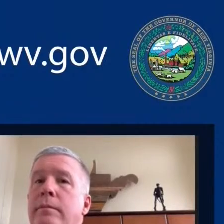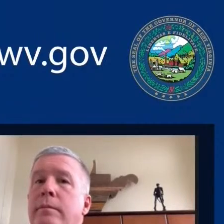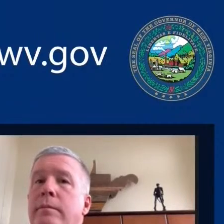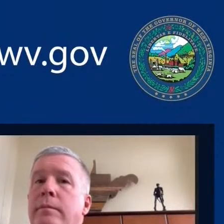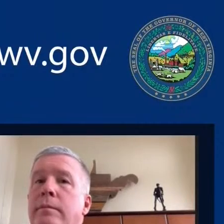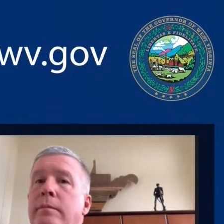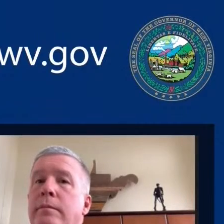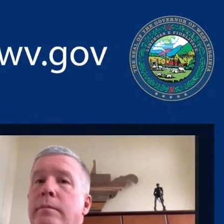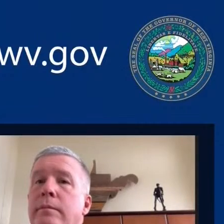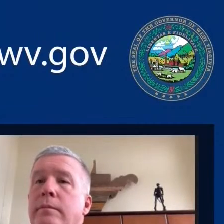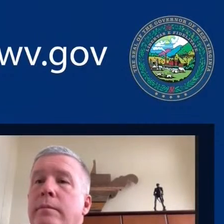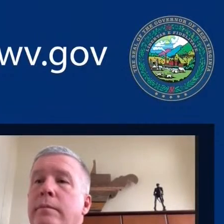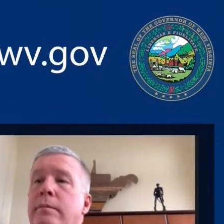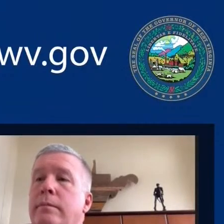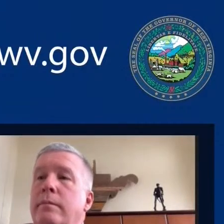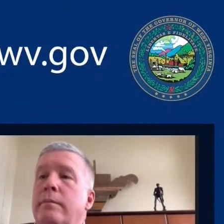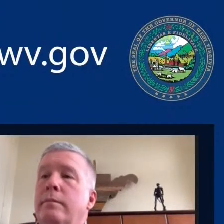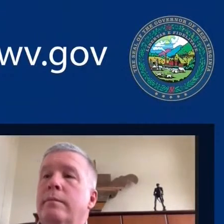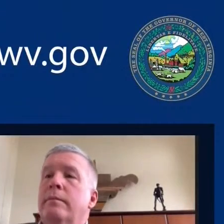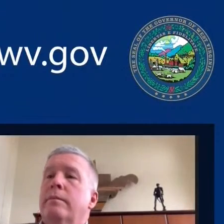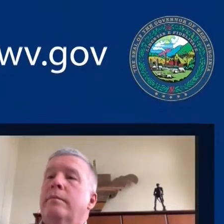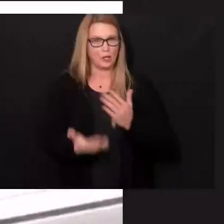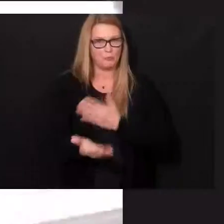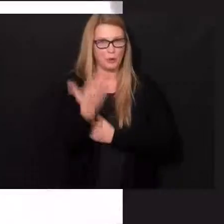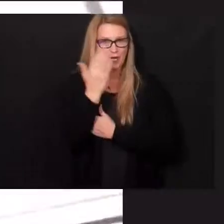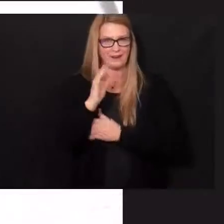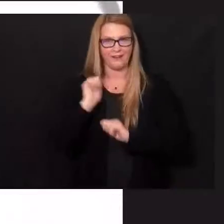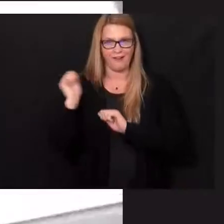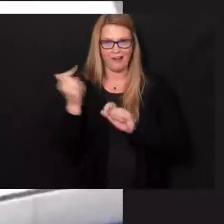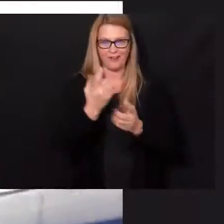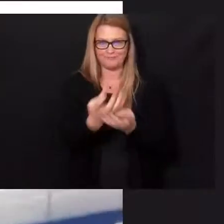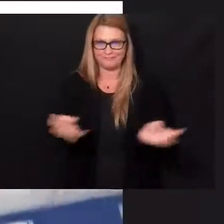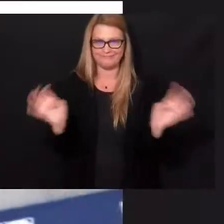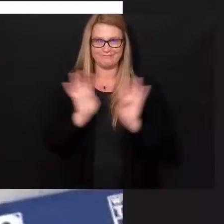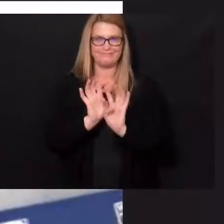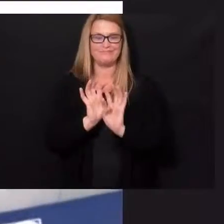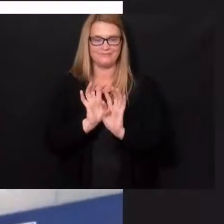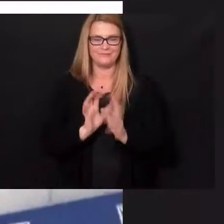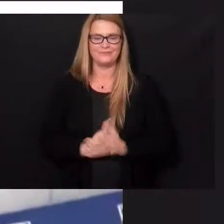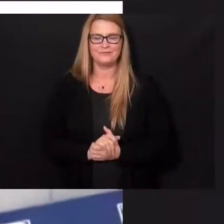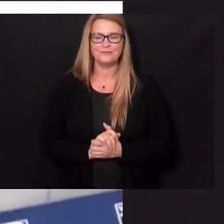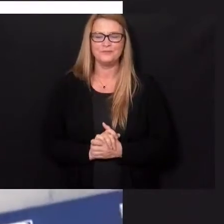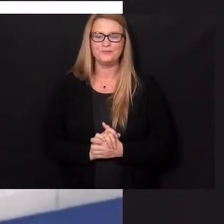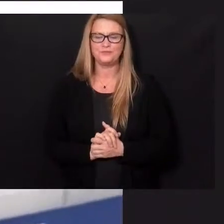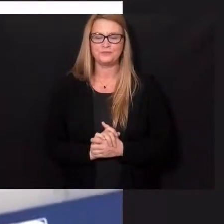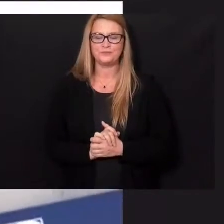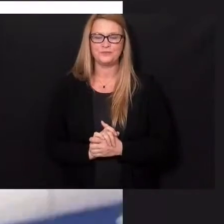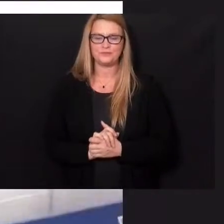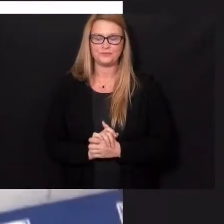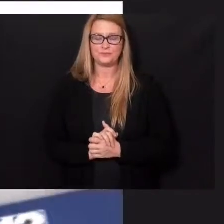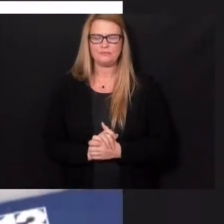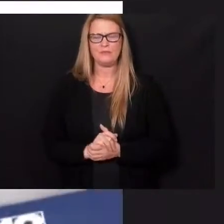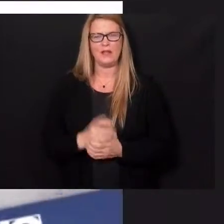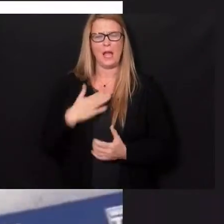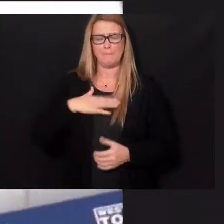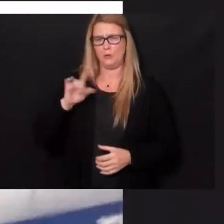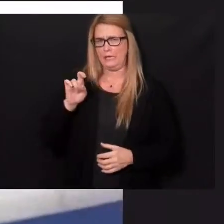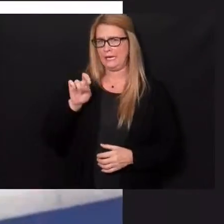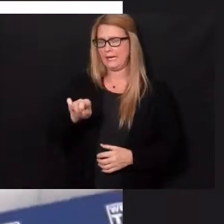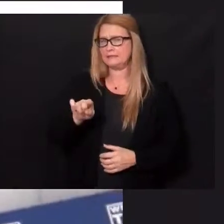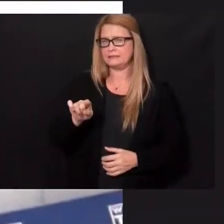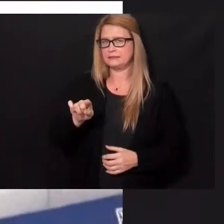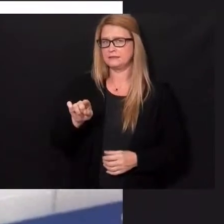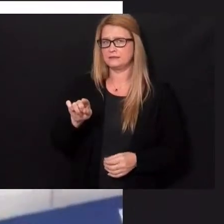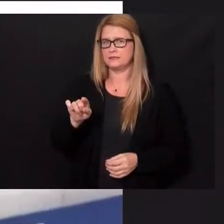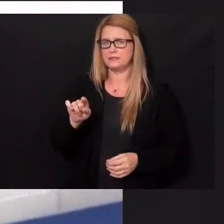Good morning, Governor and staff and cabinet members and fellow members of the press. This may be premature in asking, but